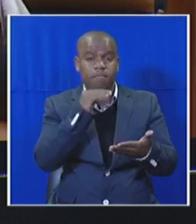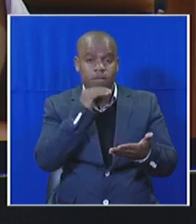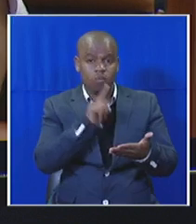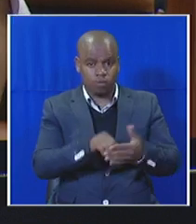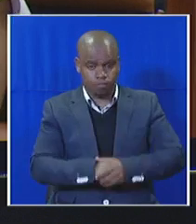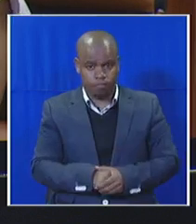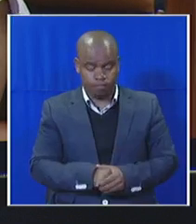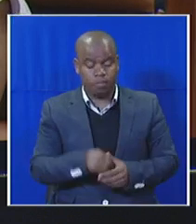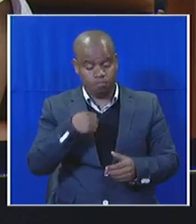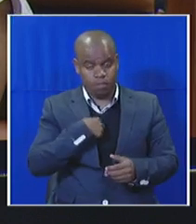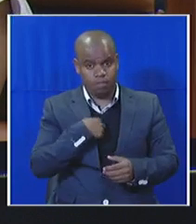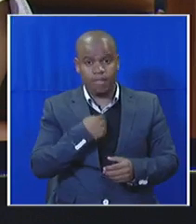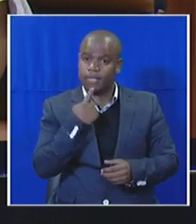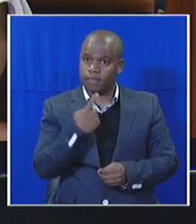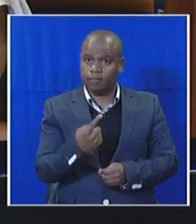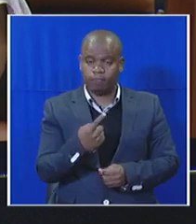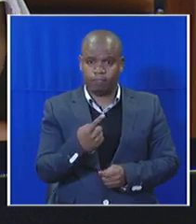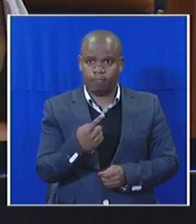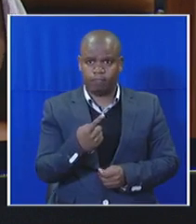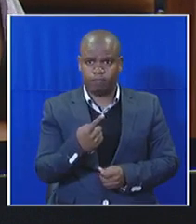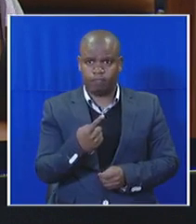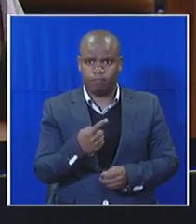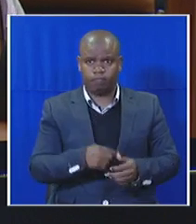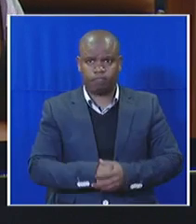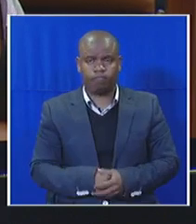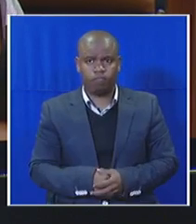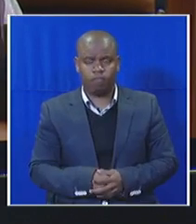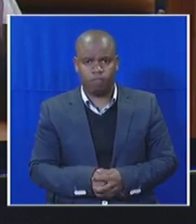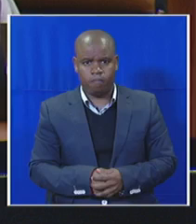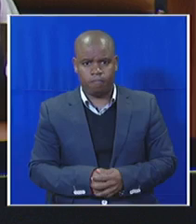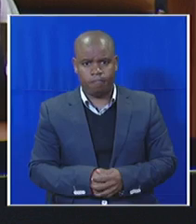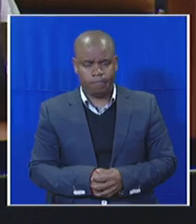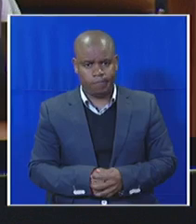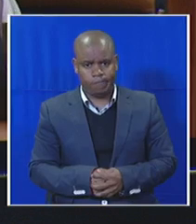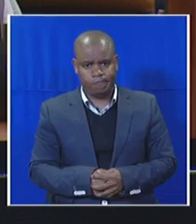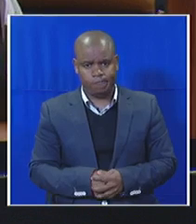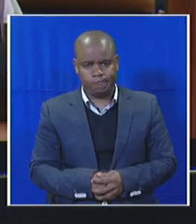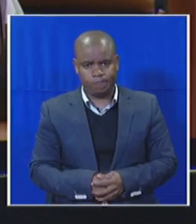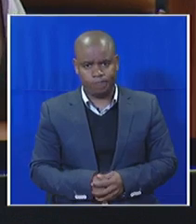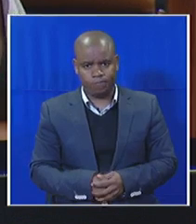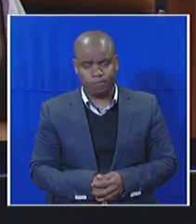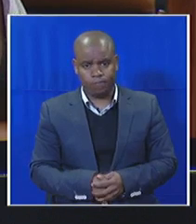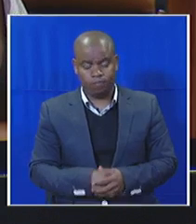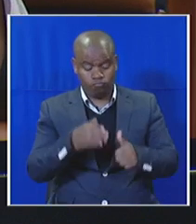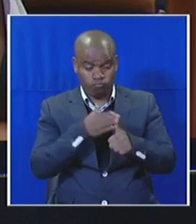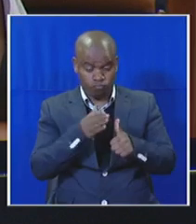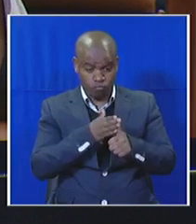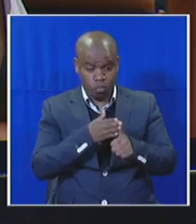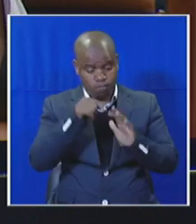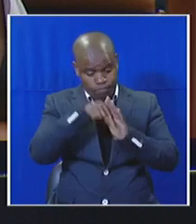was referring to when I responded to the Honorable Steenhuisen earlier. On further